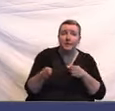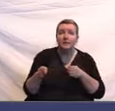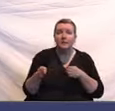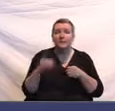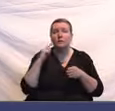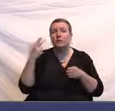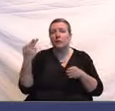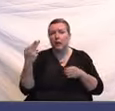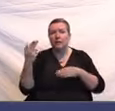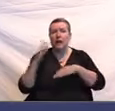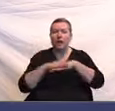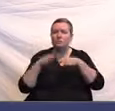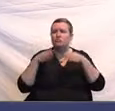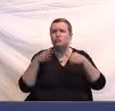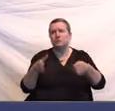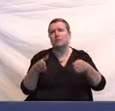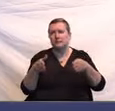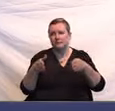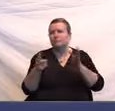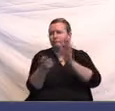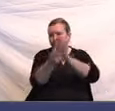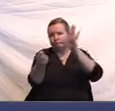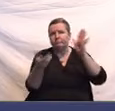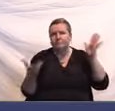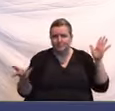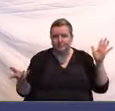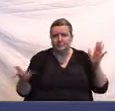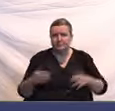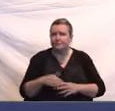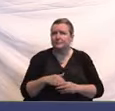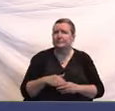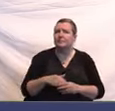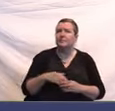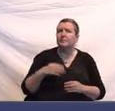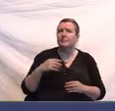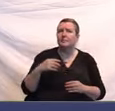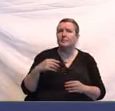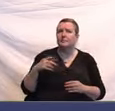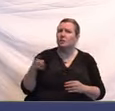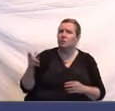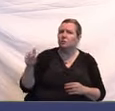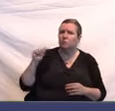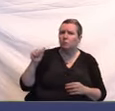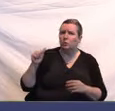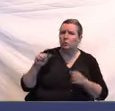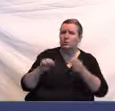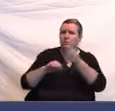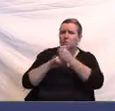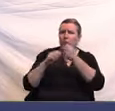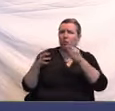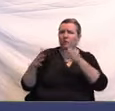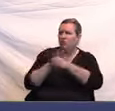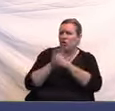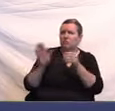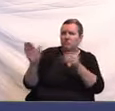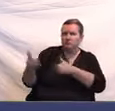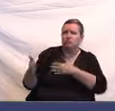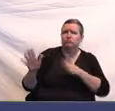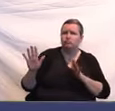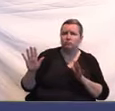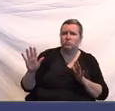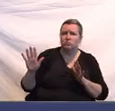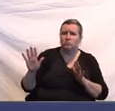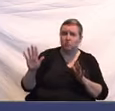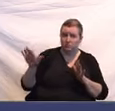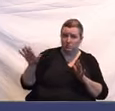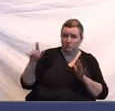guns purchased illegally. He also said he wouldn't support the entirety of the package as it stands. What do you think about that? Is the package harder